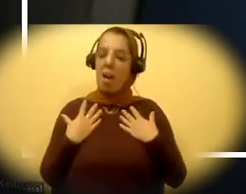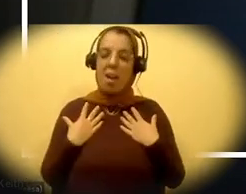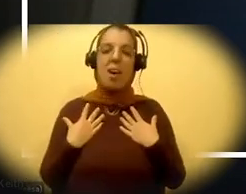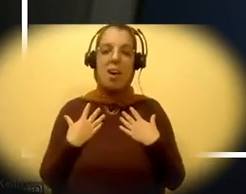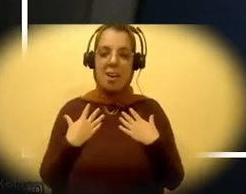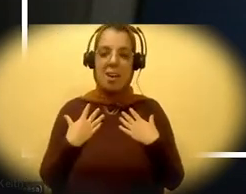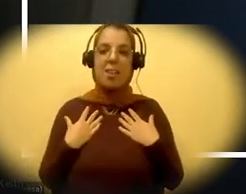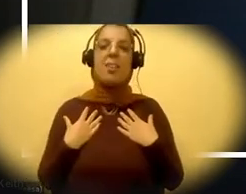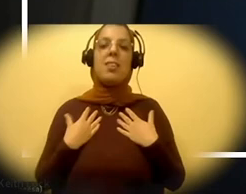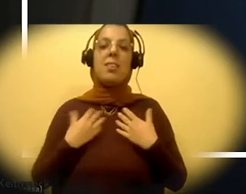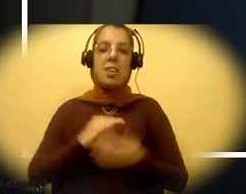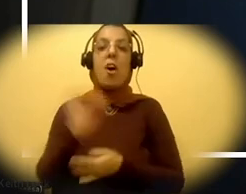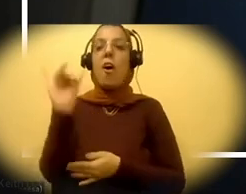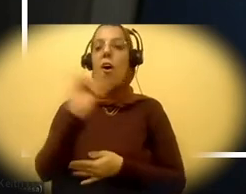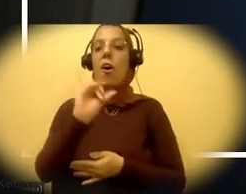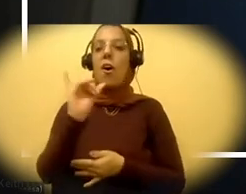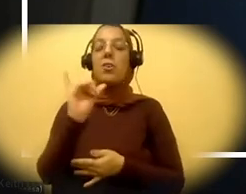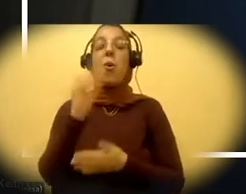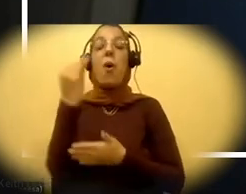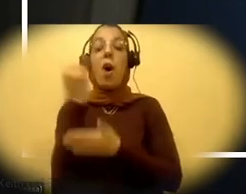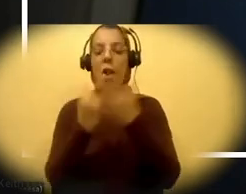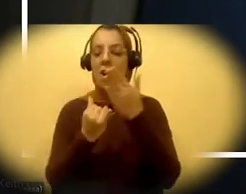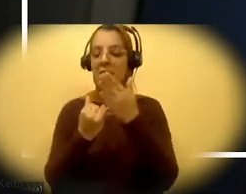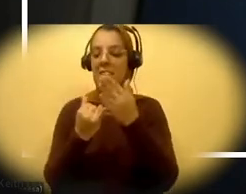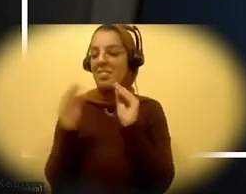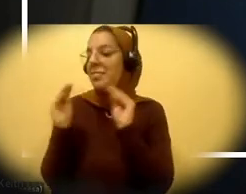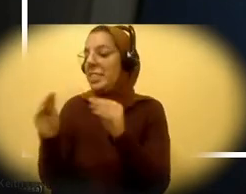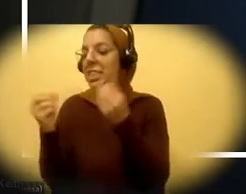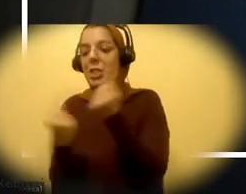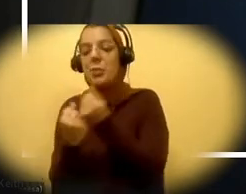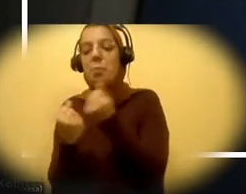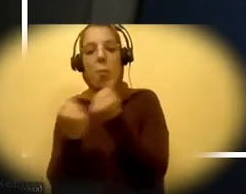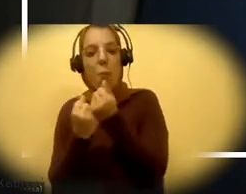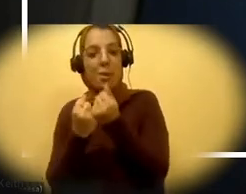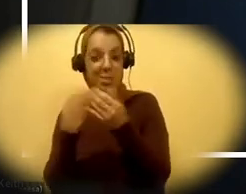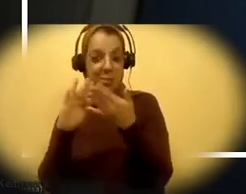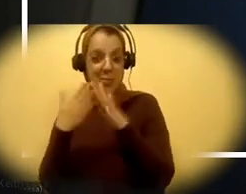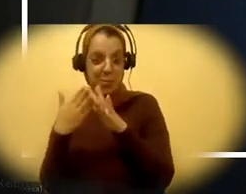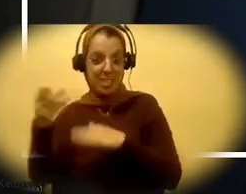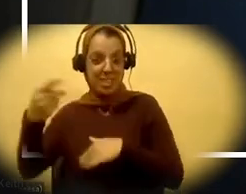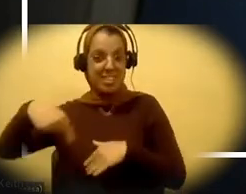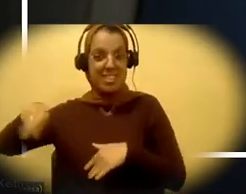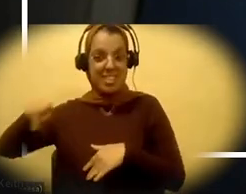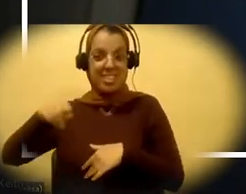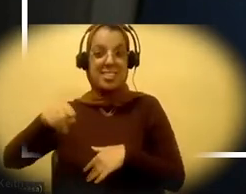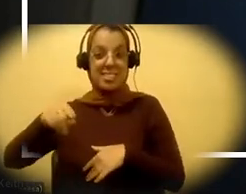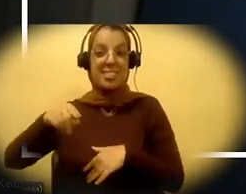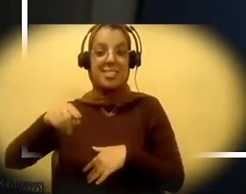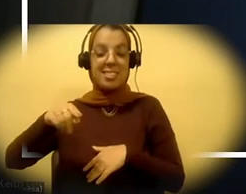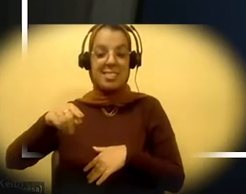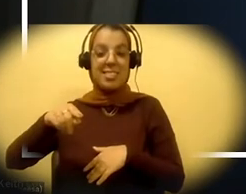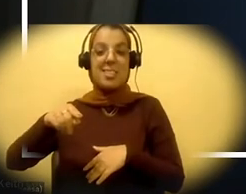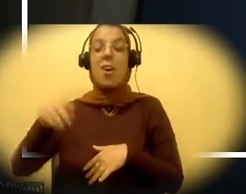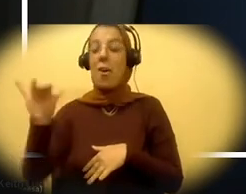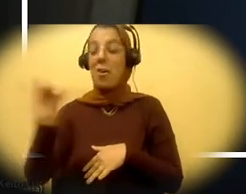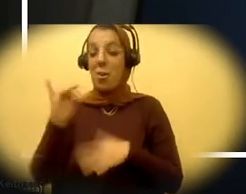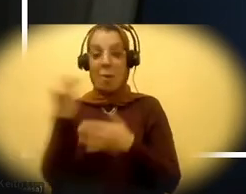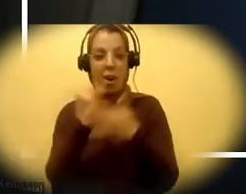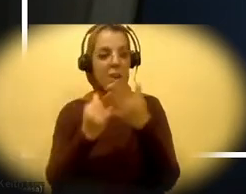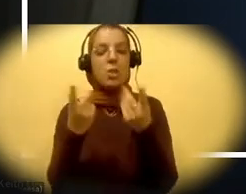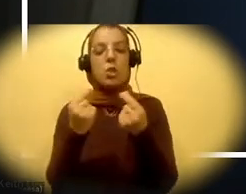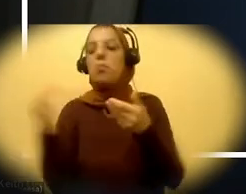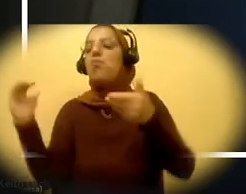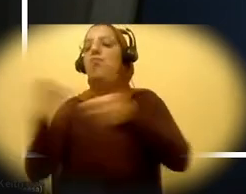the art also nourishes the community, so that you know, and it holds it together.